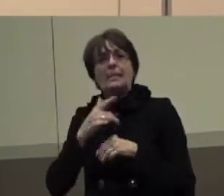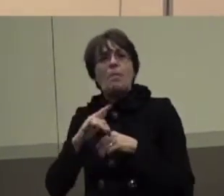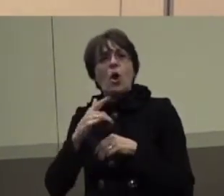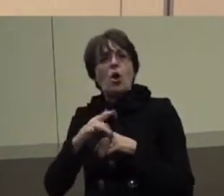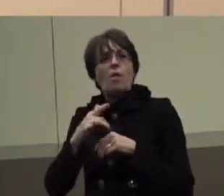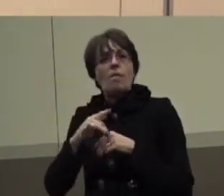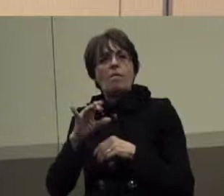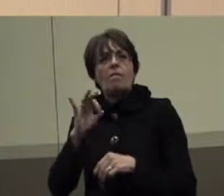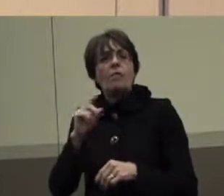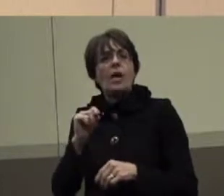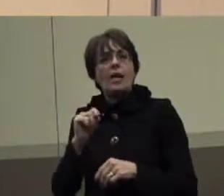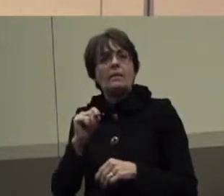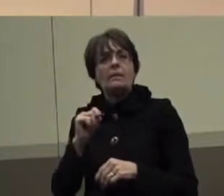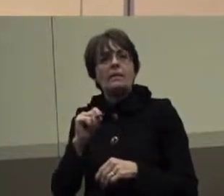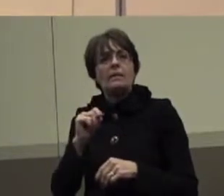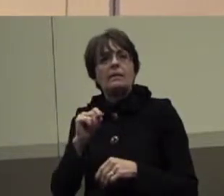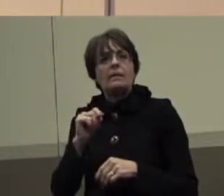barefoot.